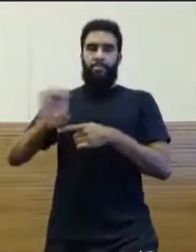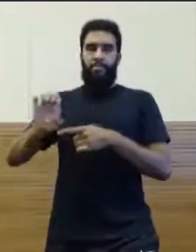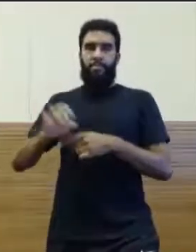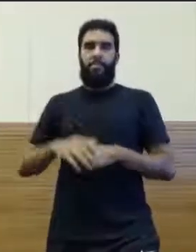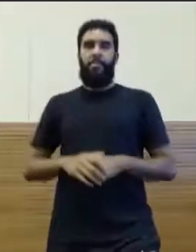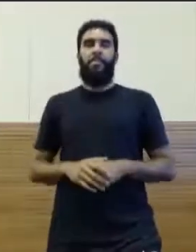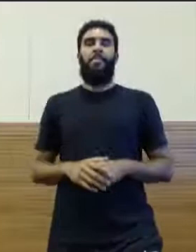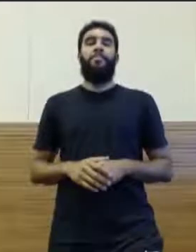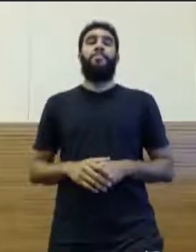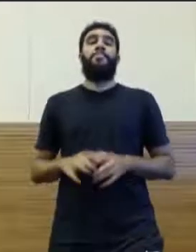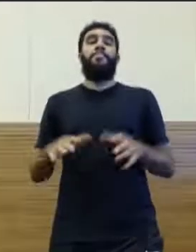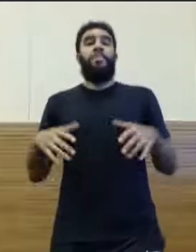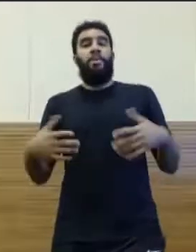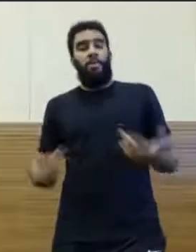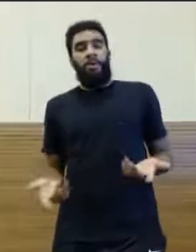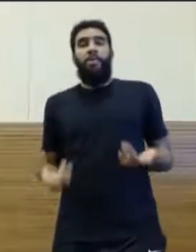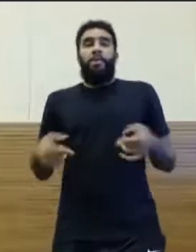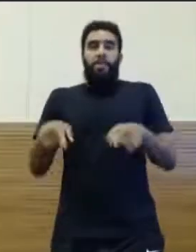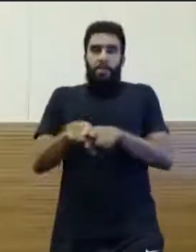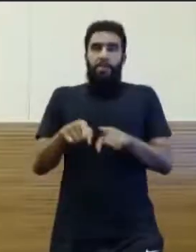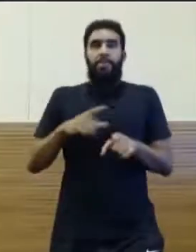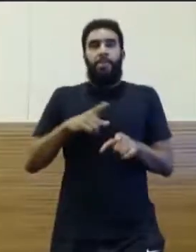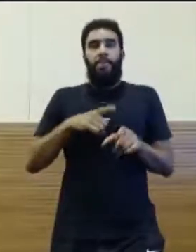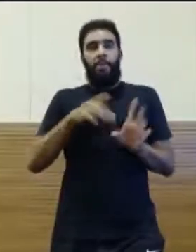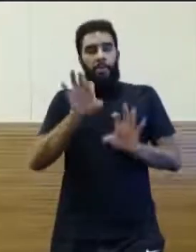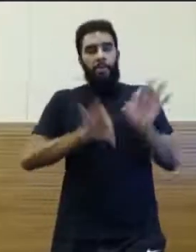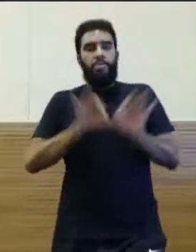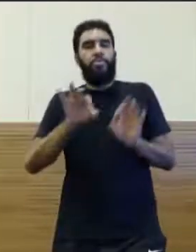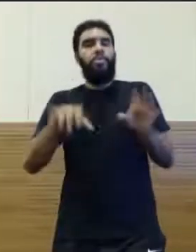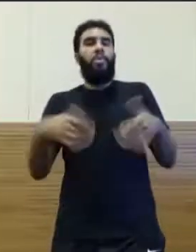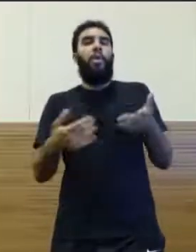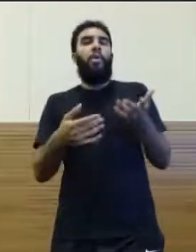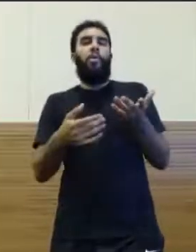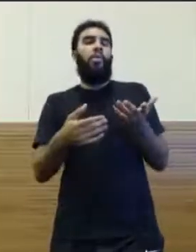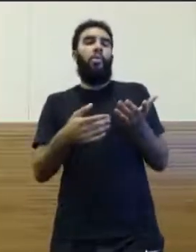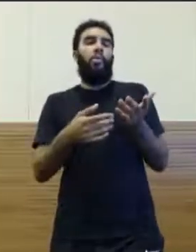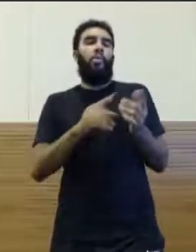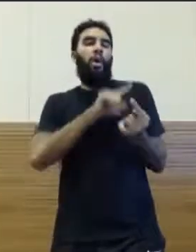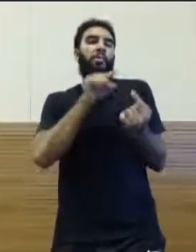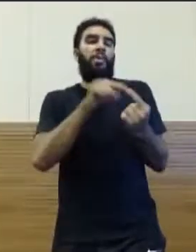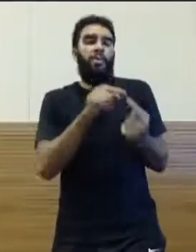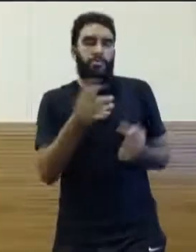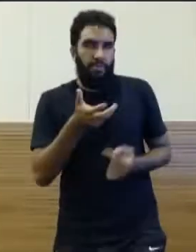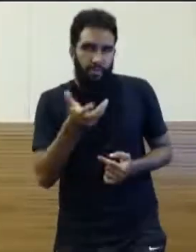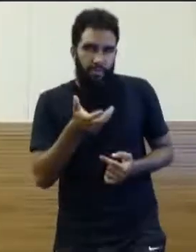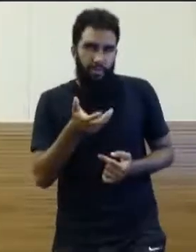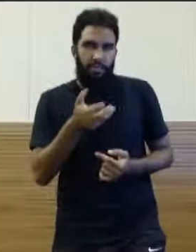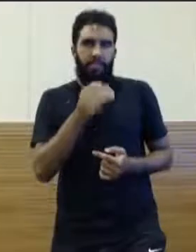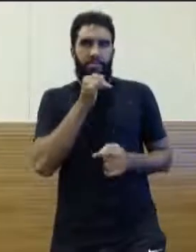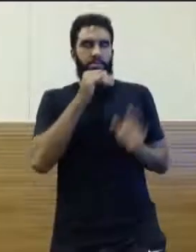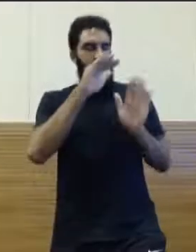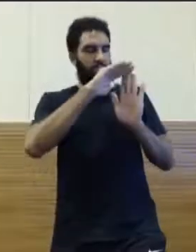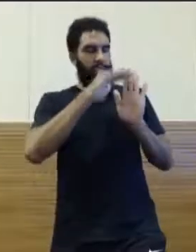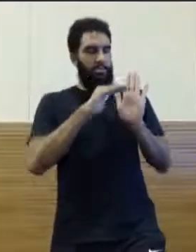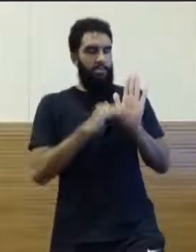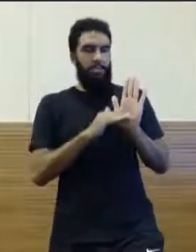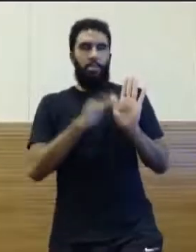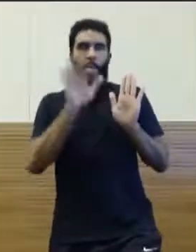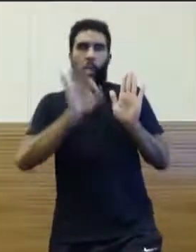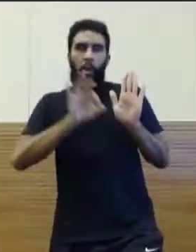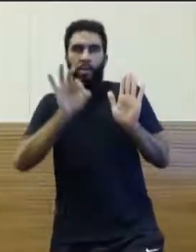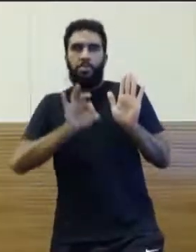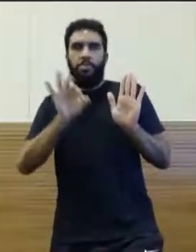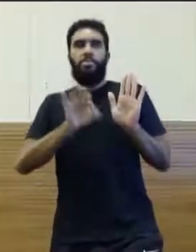country, which I had already commented. And we had a construction of messages, of visual identity